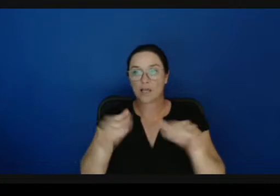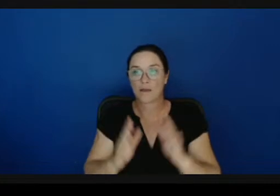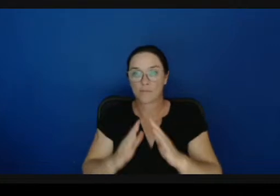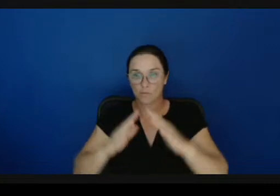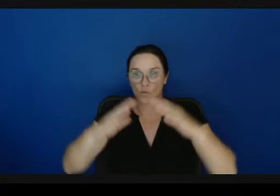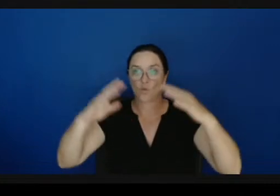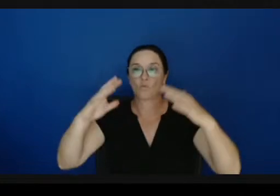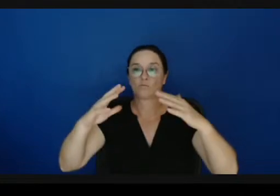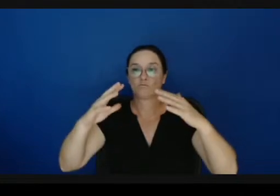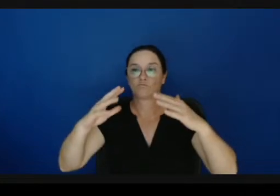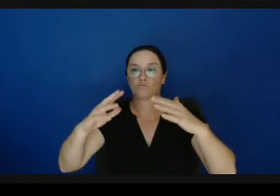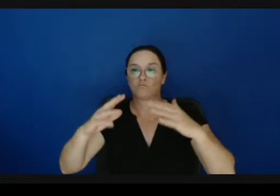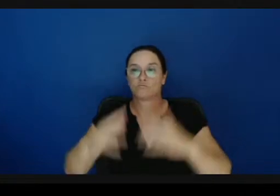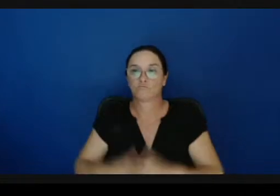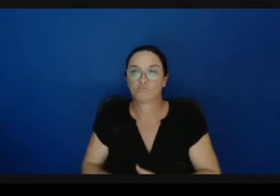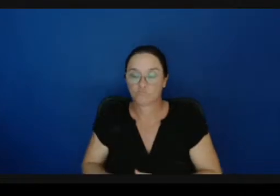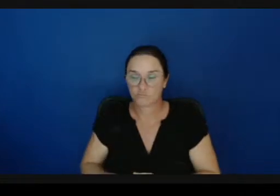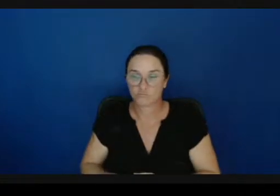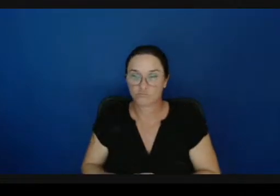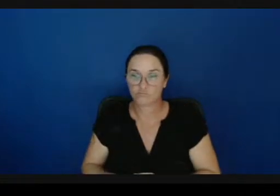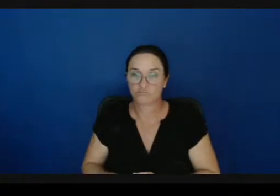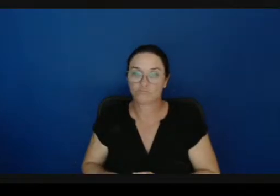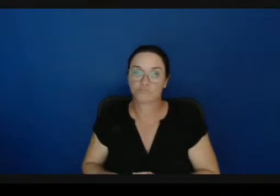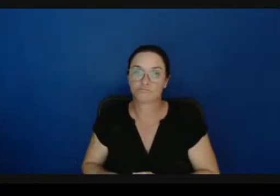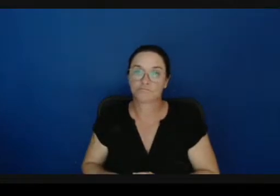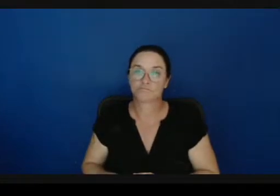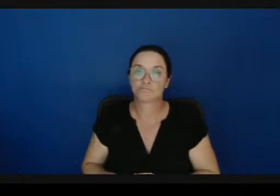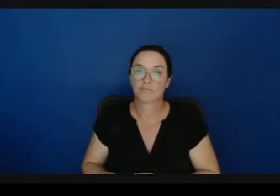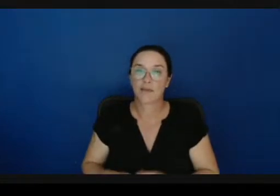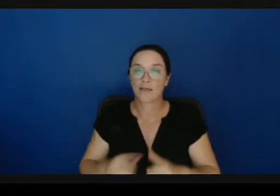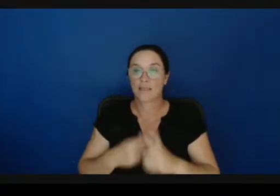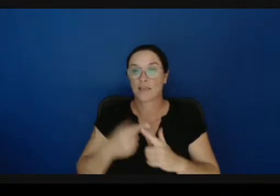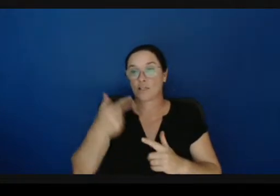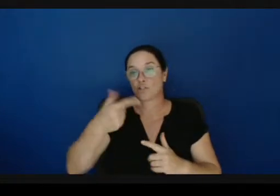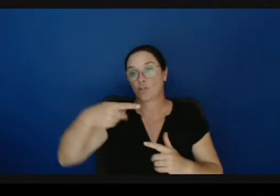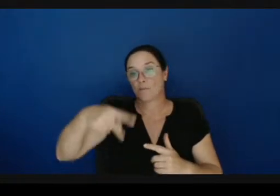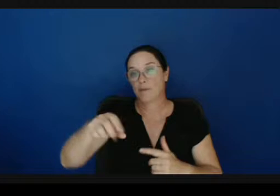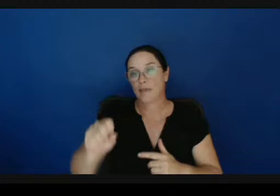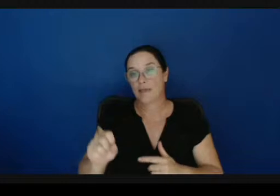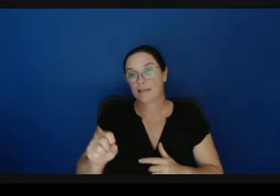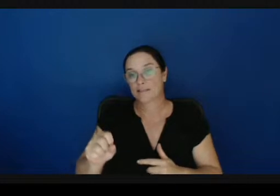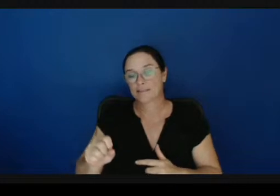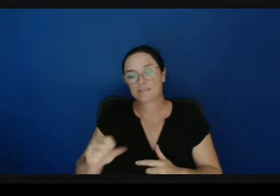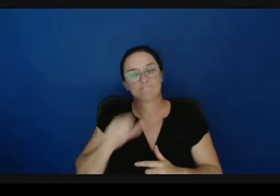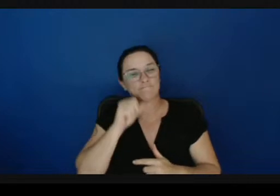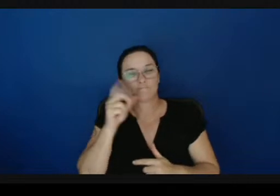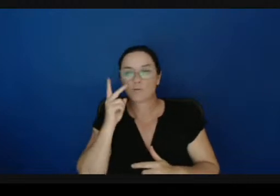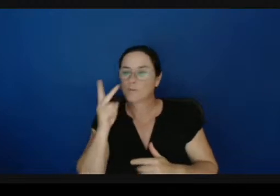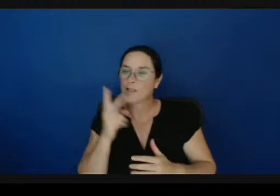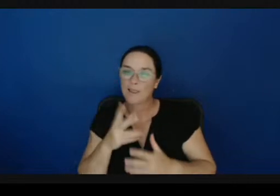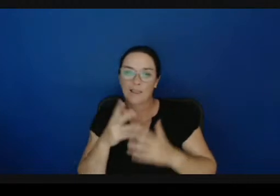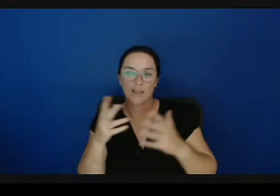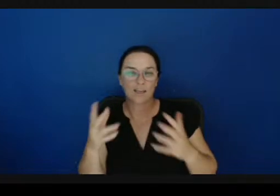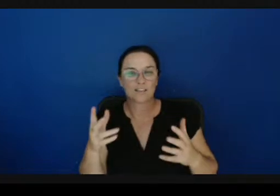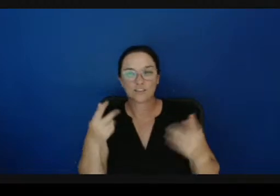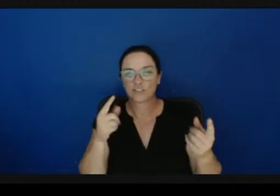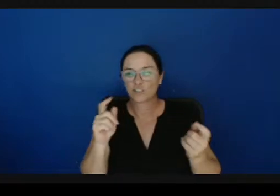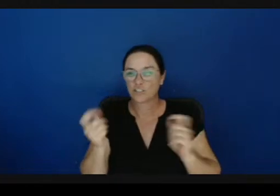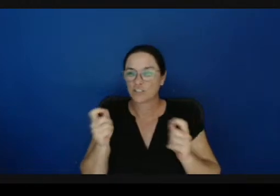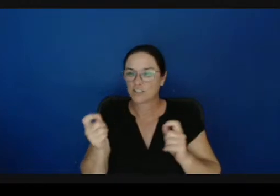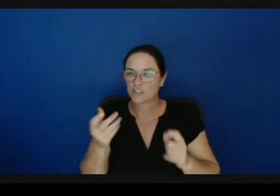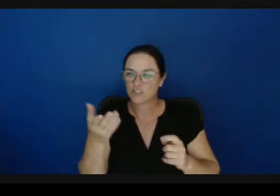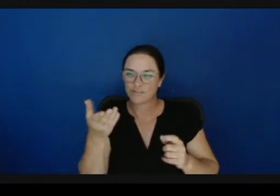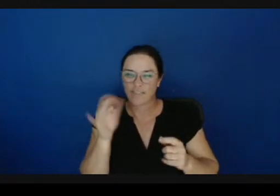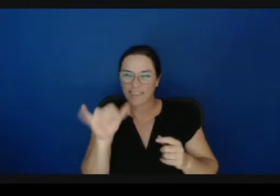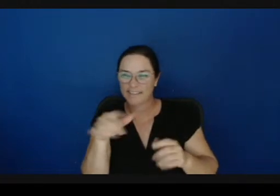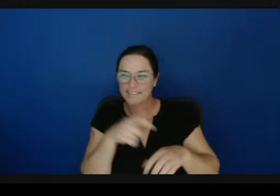go. That's now a giveaway. Right, here's a GPS pairs, and I don't see a whole lot really jumping out right there. Maybe a